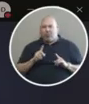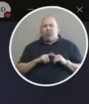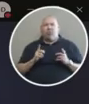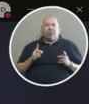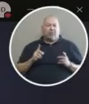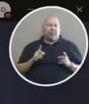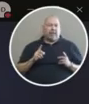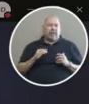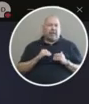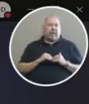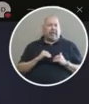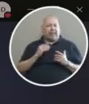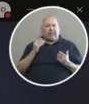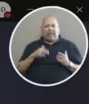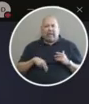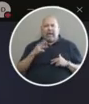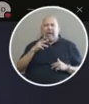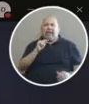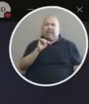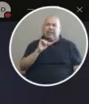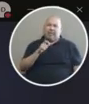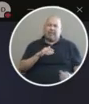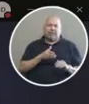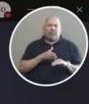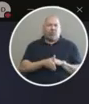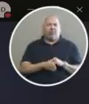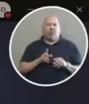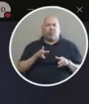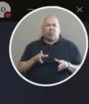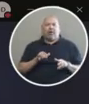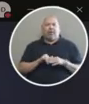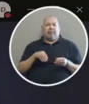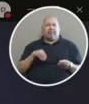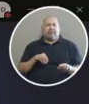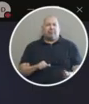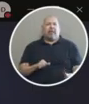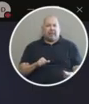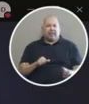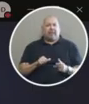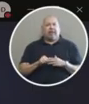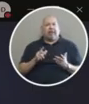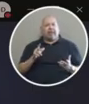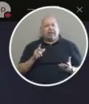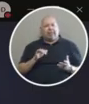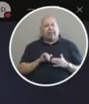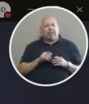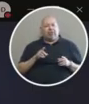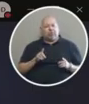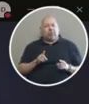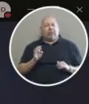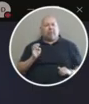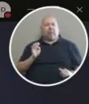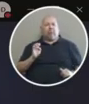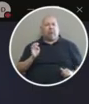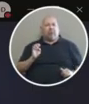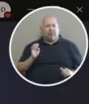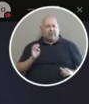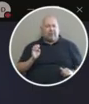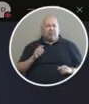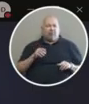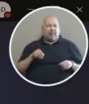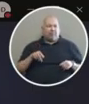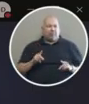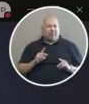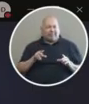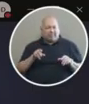consequent exorbitant property taxes, and overall waste in spending. The transition during emergency provides an